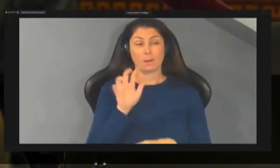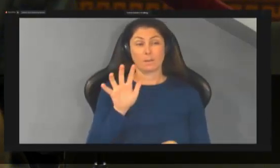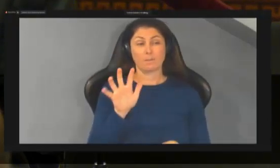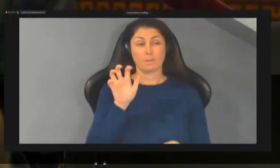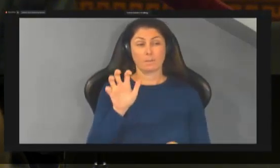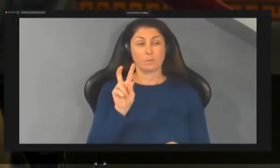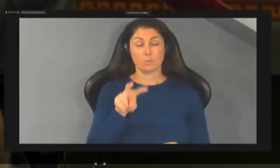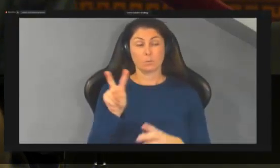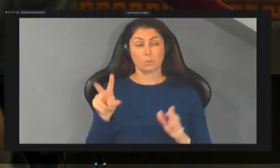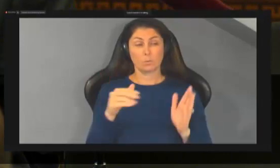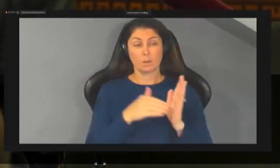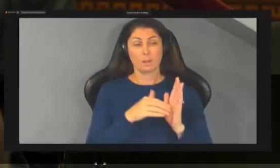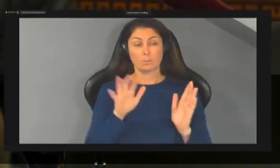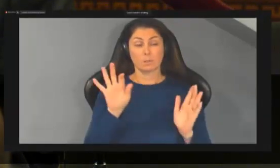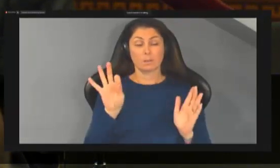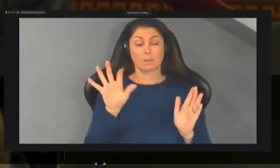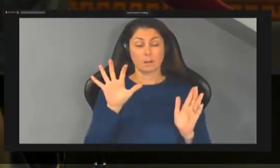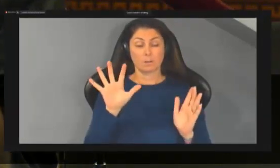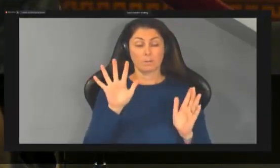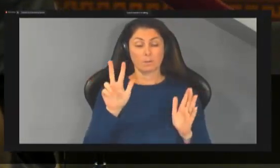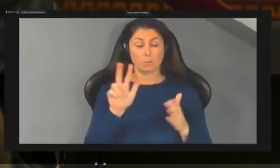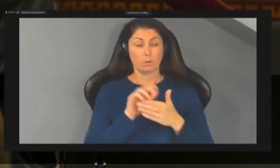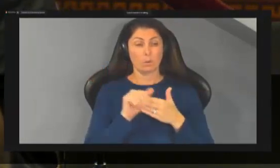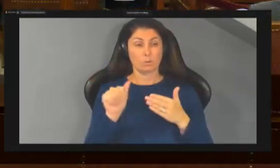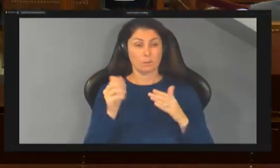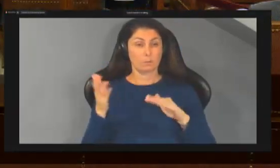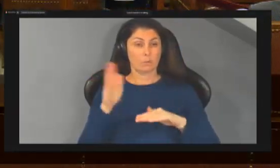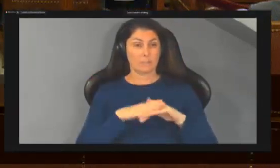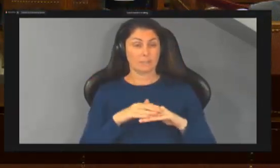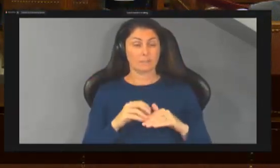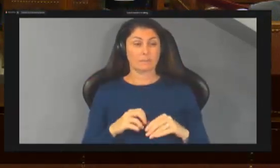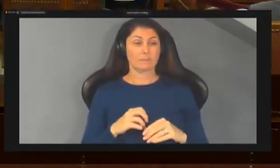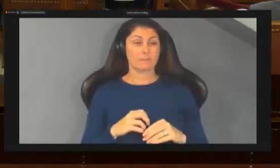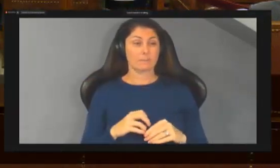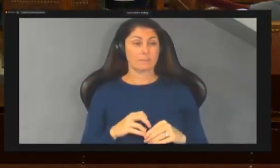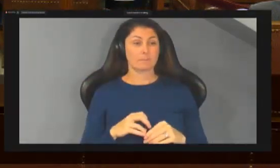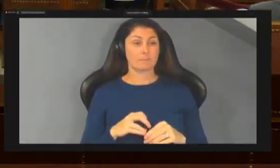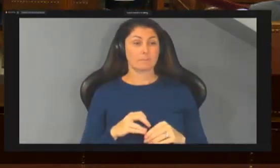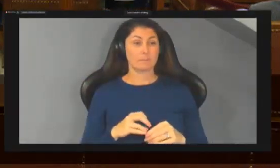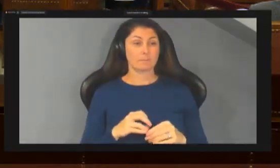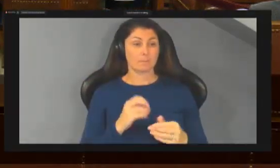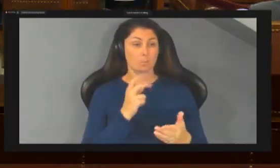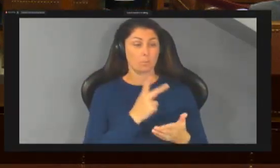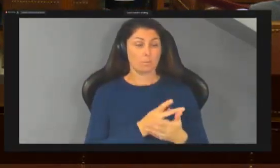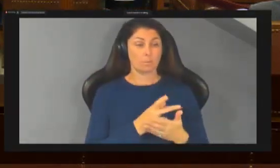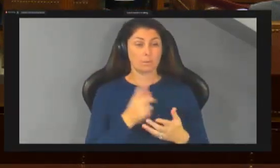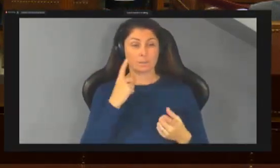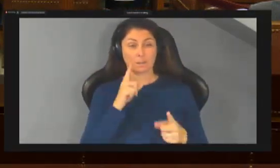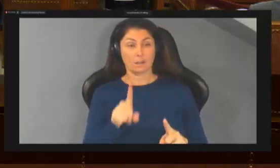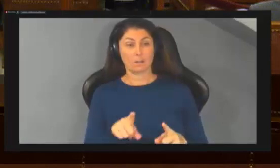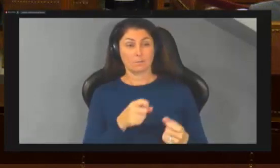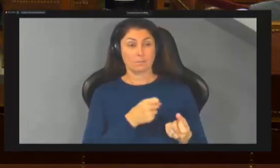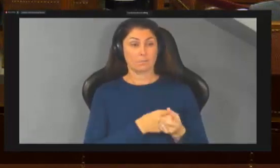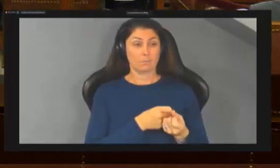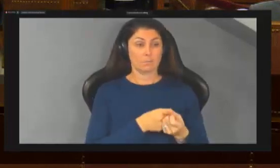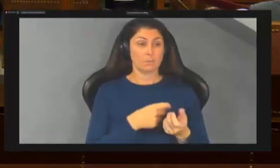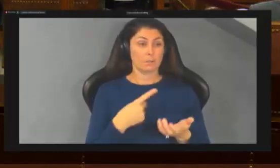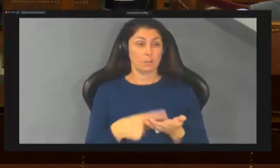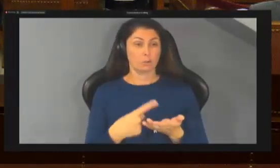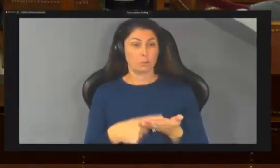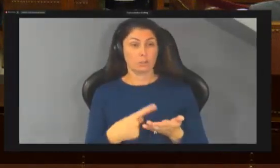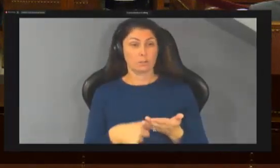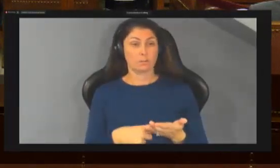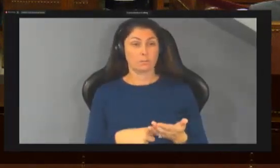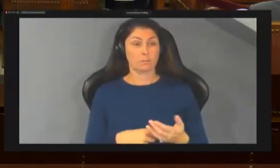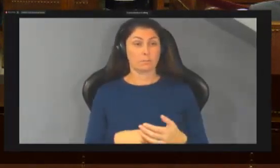$522,953 increase. Motion to approve. Second. Discussion, please. Discussion, Councilman